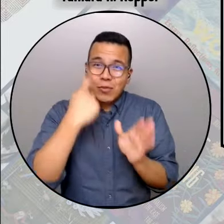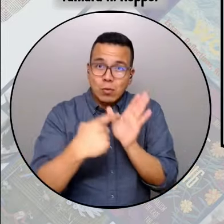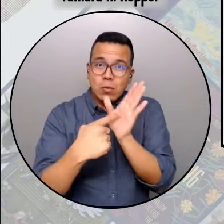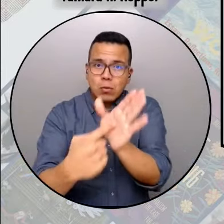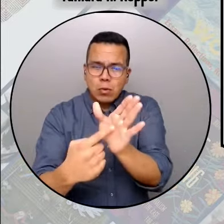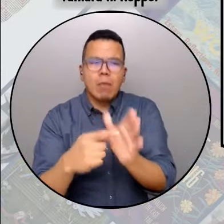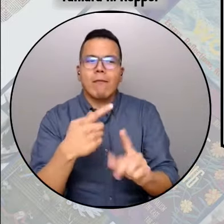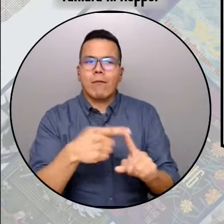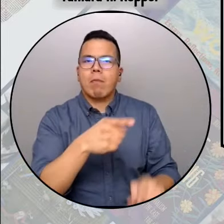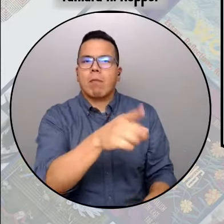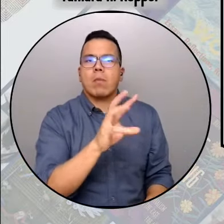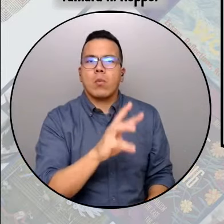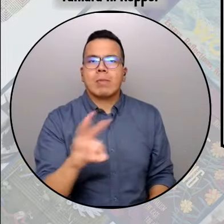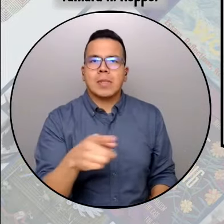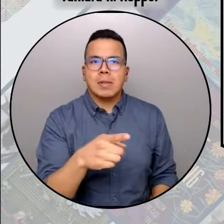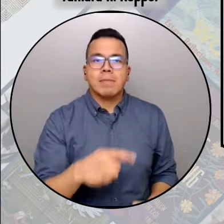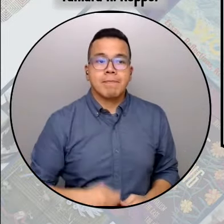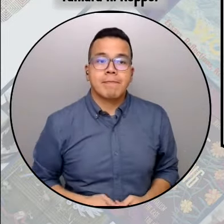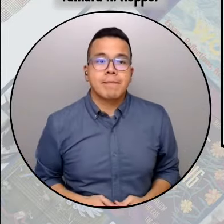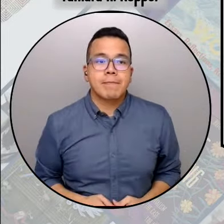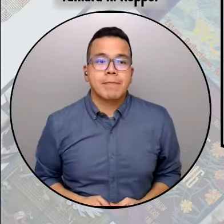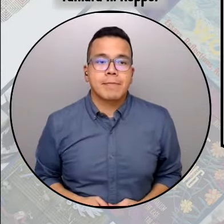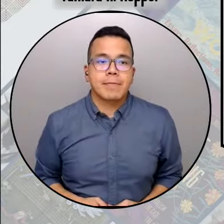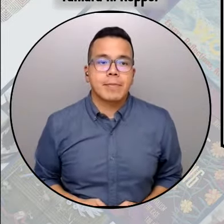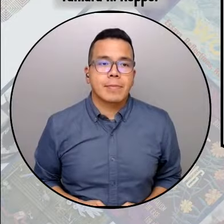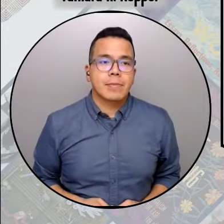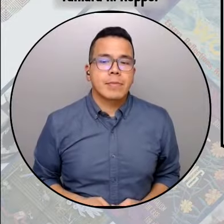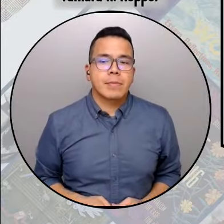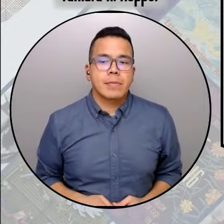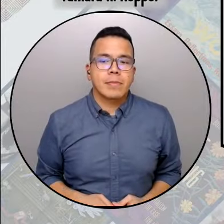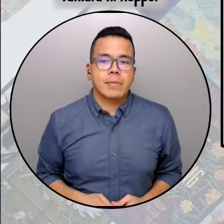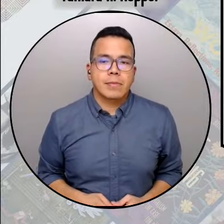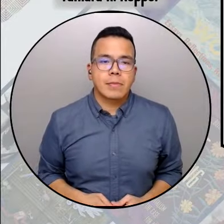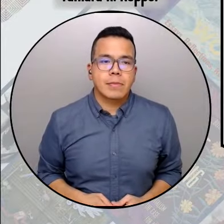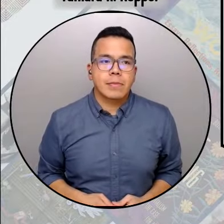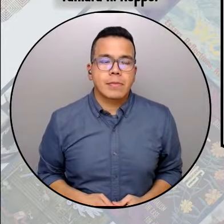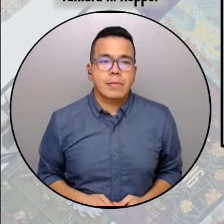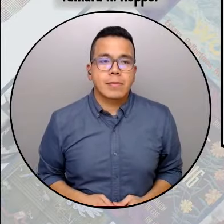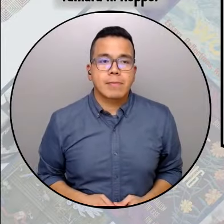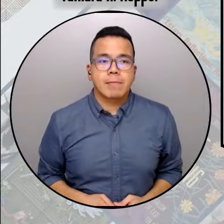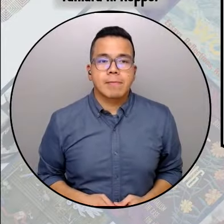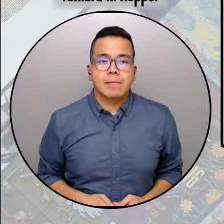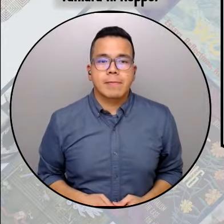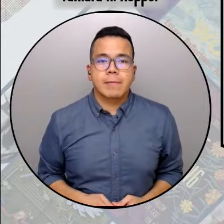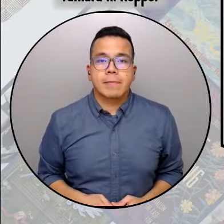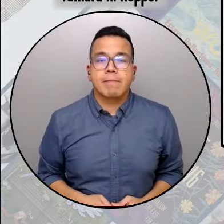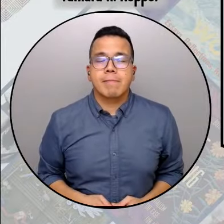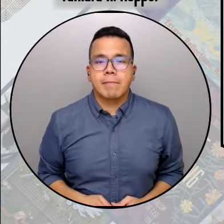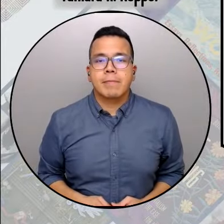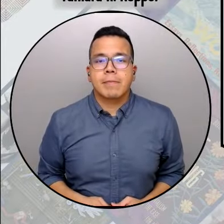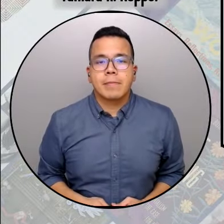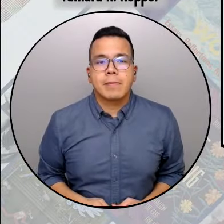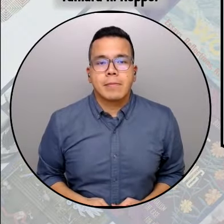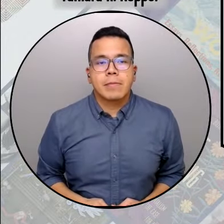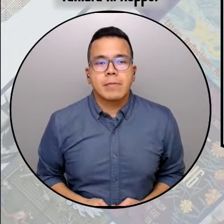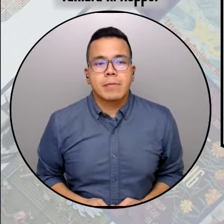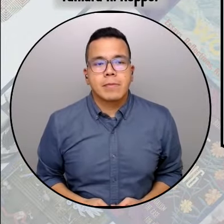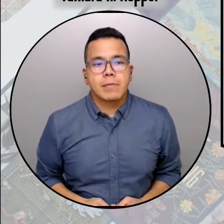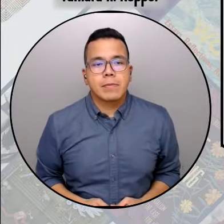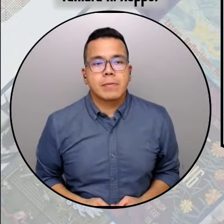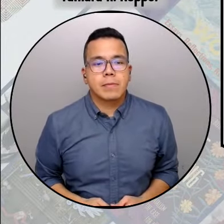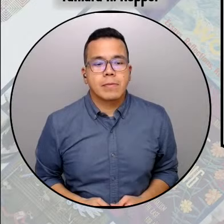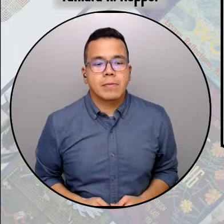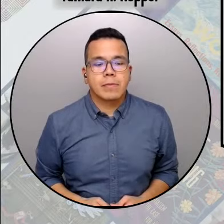here. Okay. Is you go to detention management, and then you go to detention statistics. Okay.